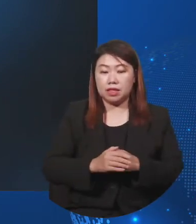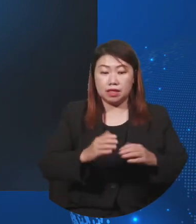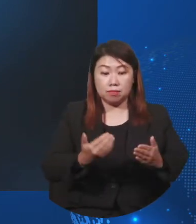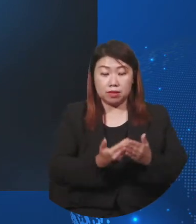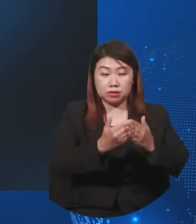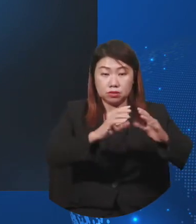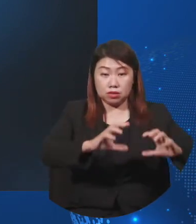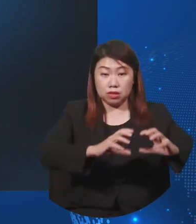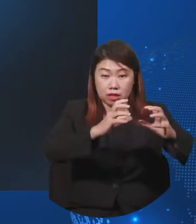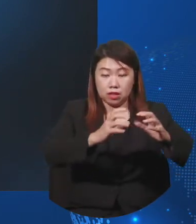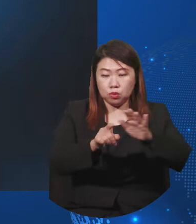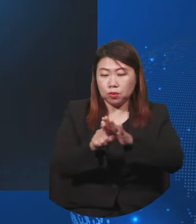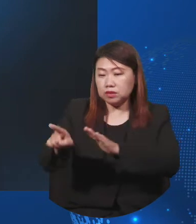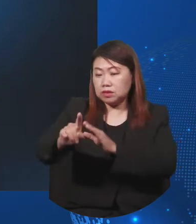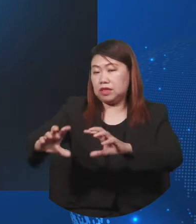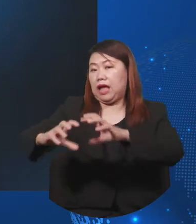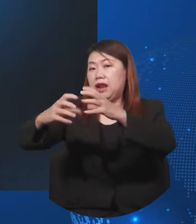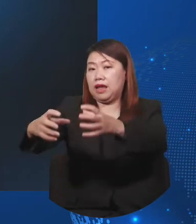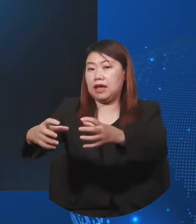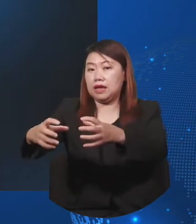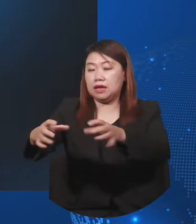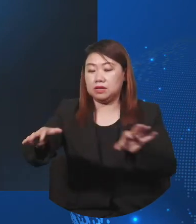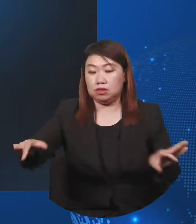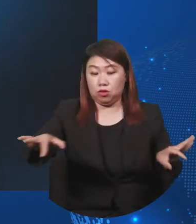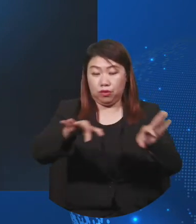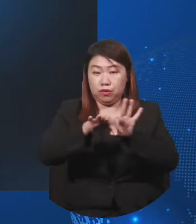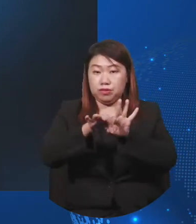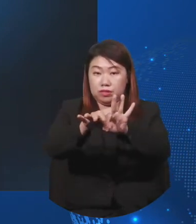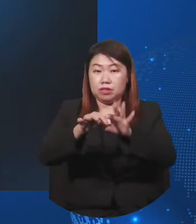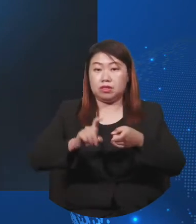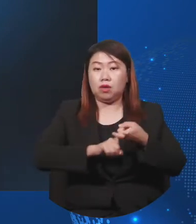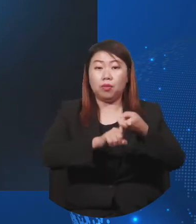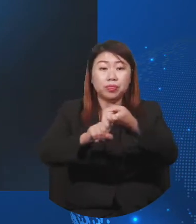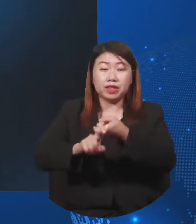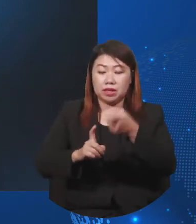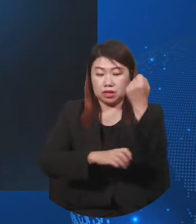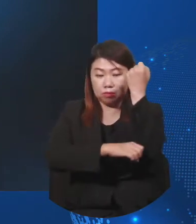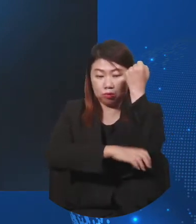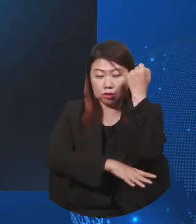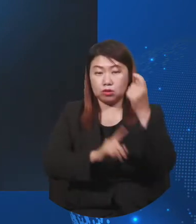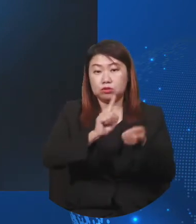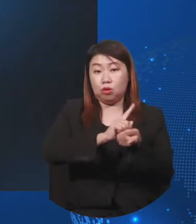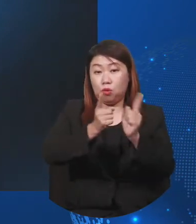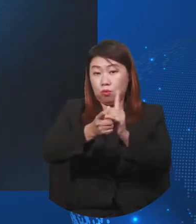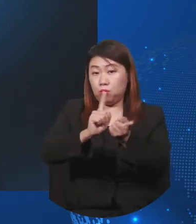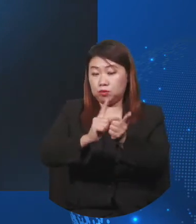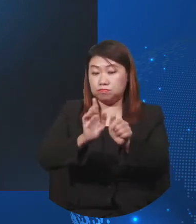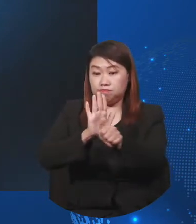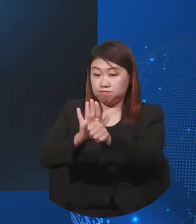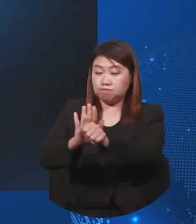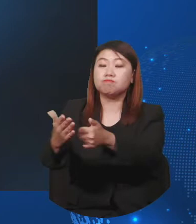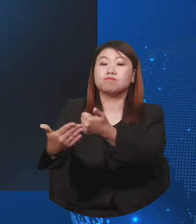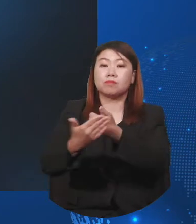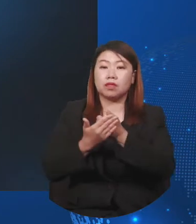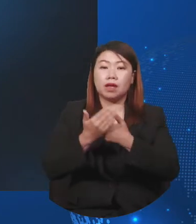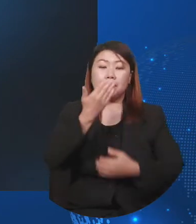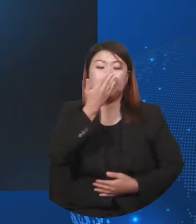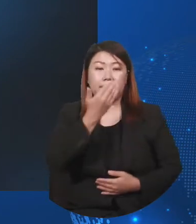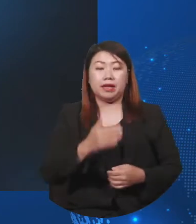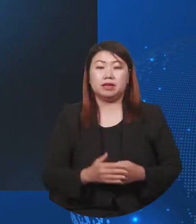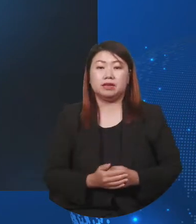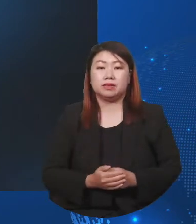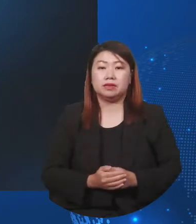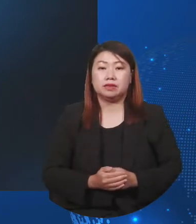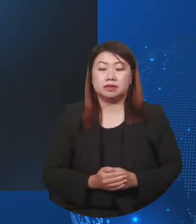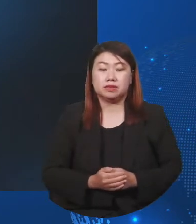of solidarity, and a catalyst is mutual benefits. In recent years, we also see developing countries more and